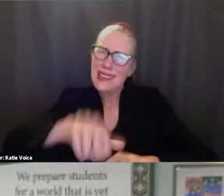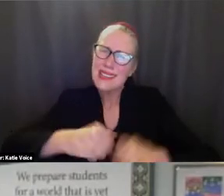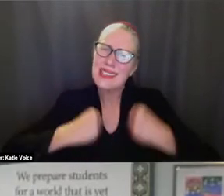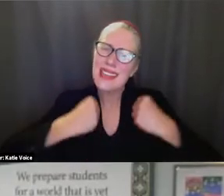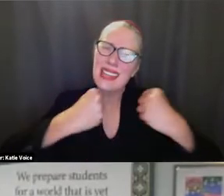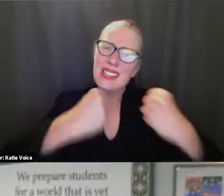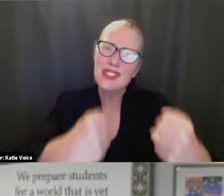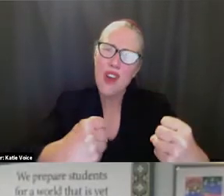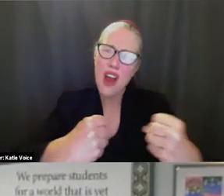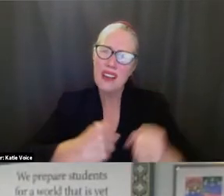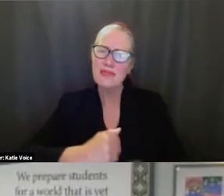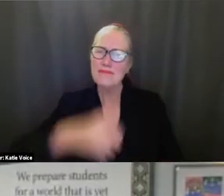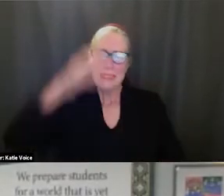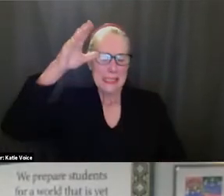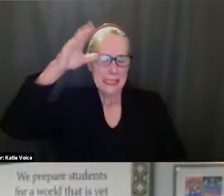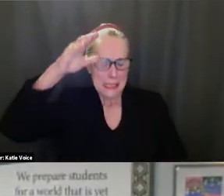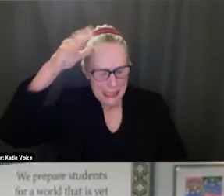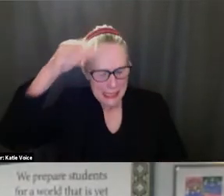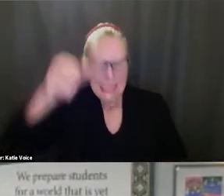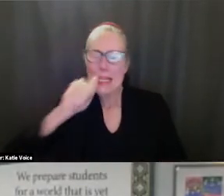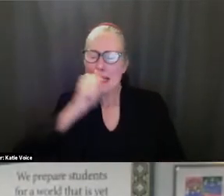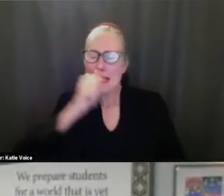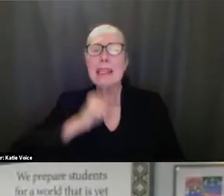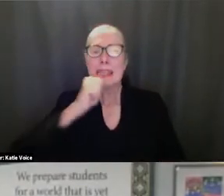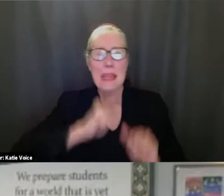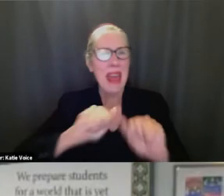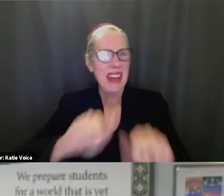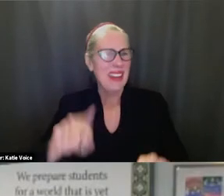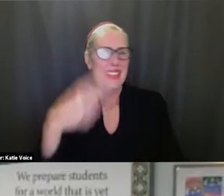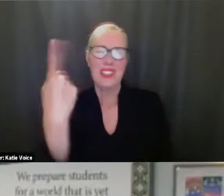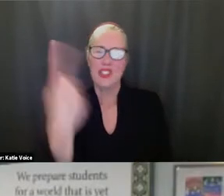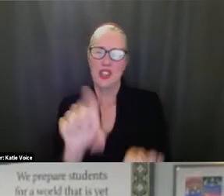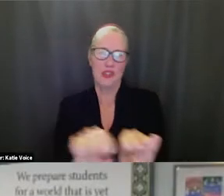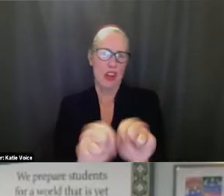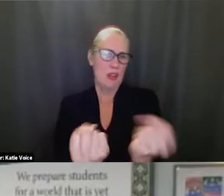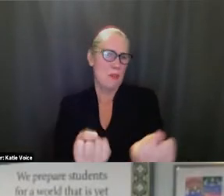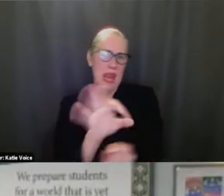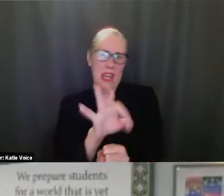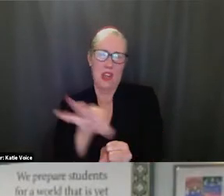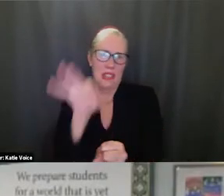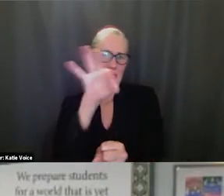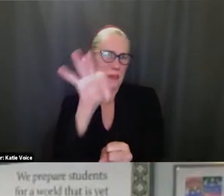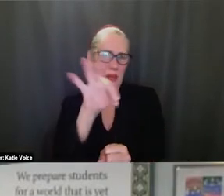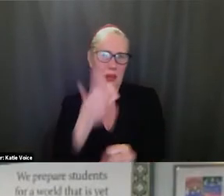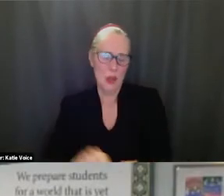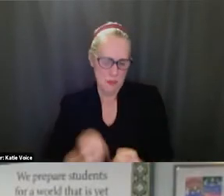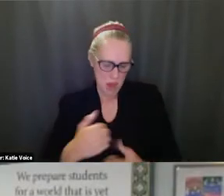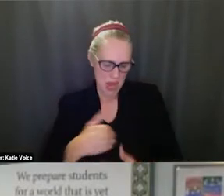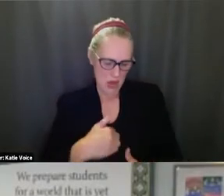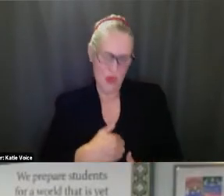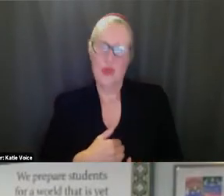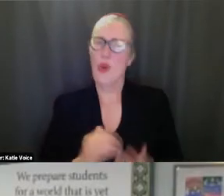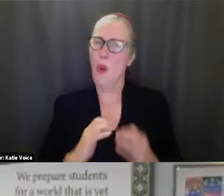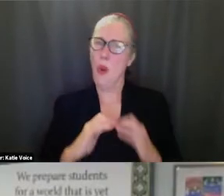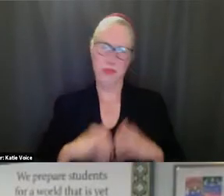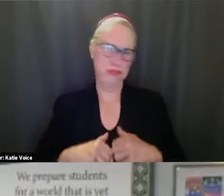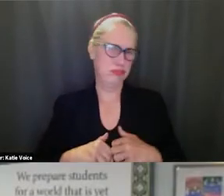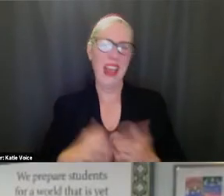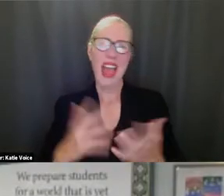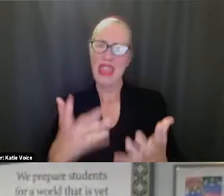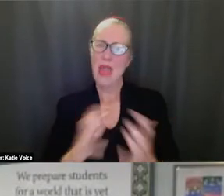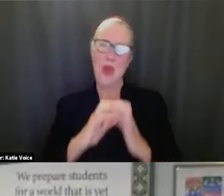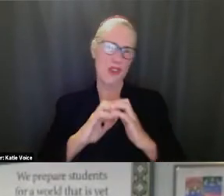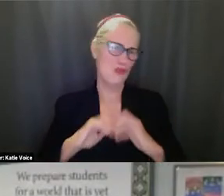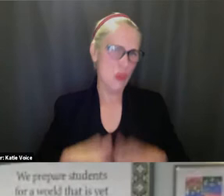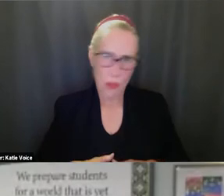just keep at it this is this is just to break your spirit and break your soul and they want you to they want you to break that's all they do they want you to break